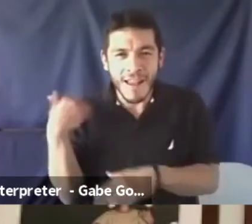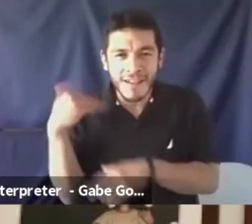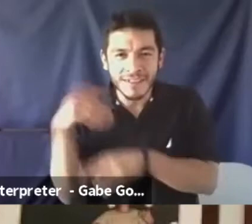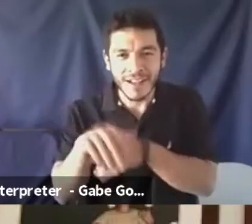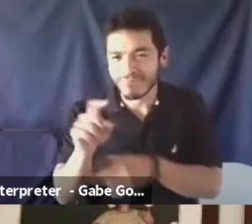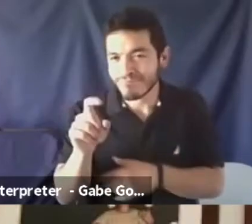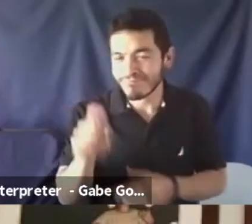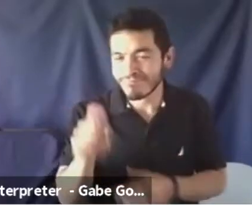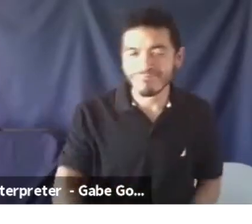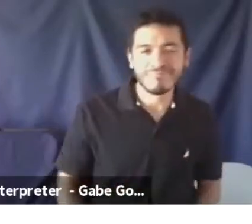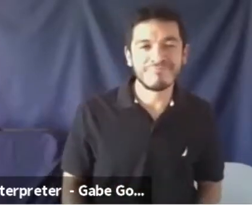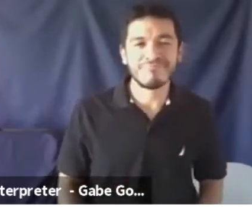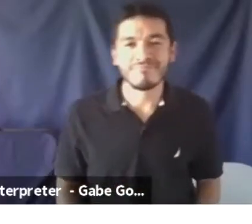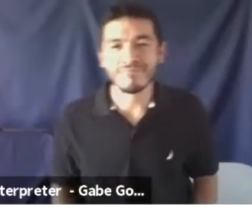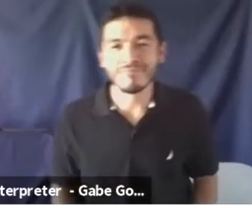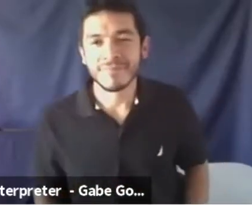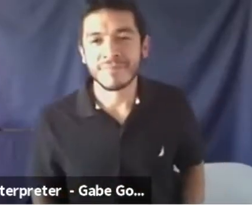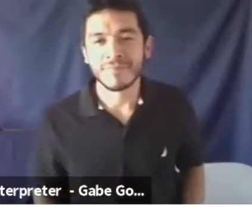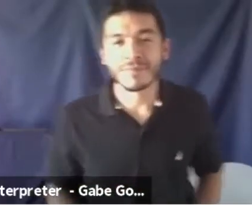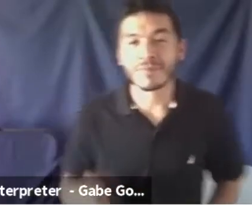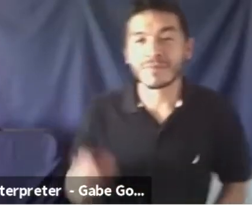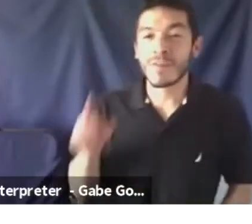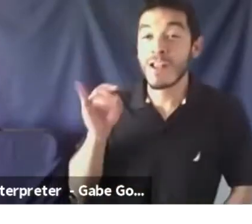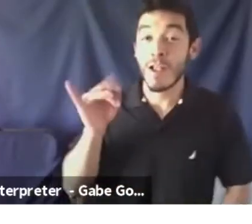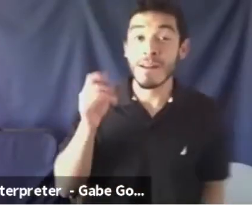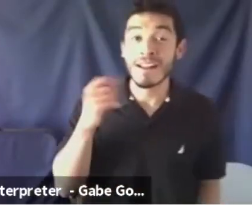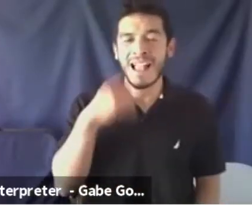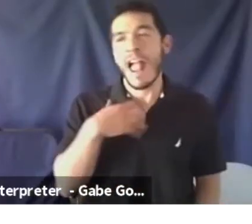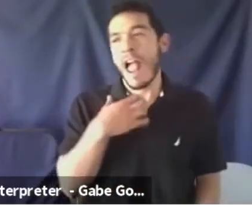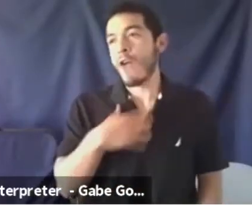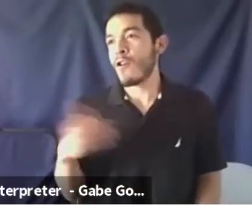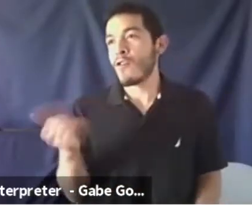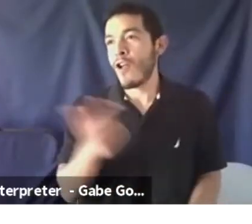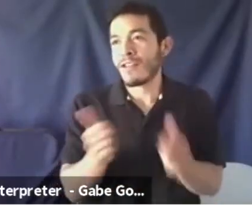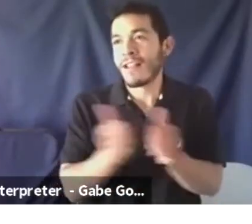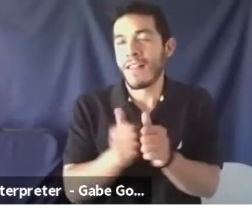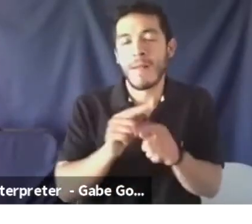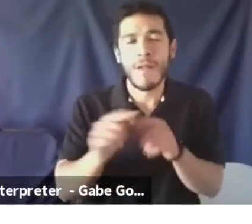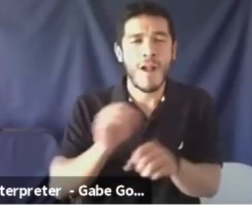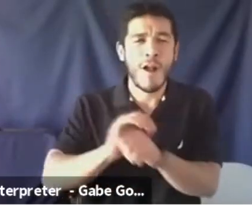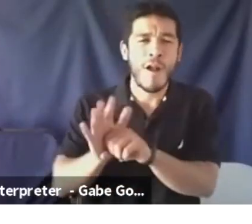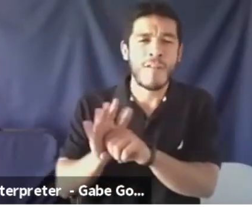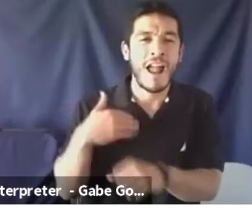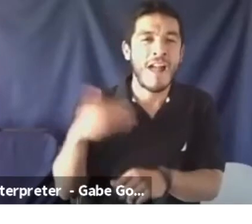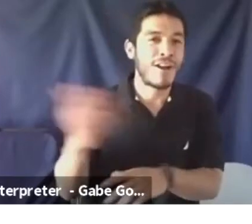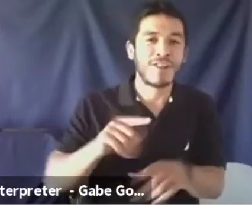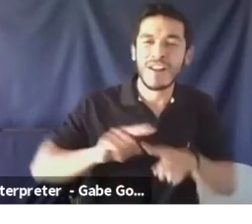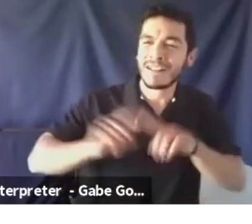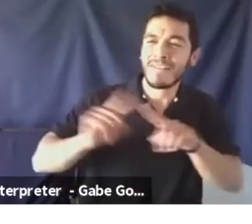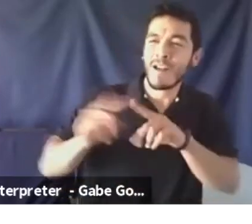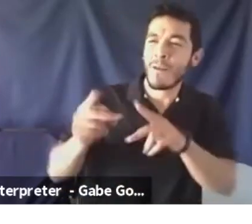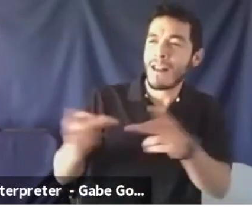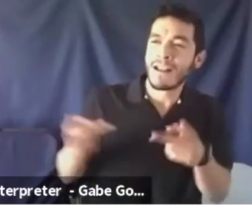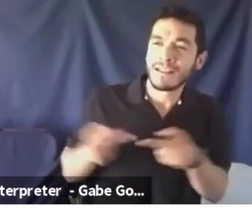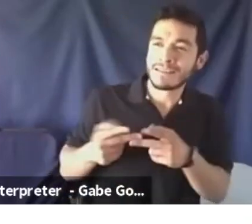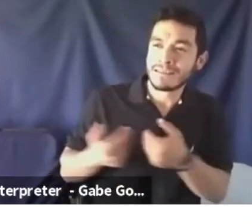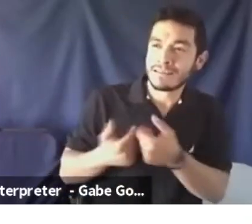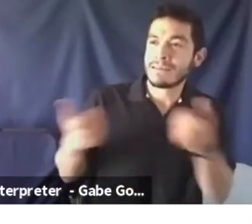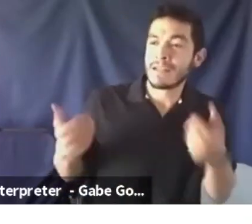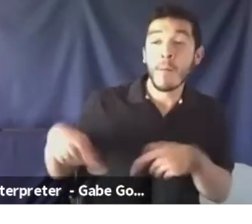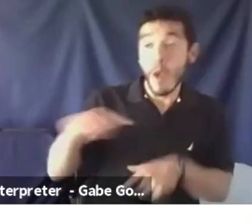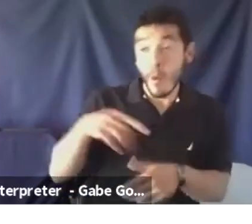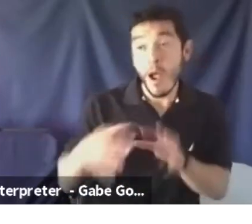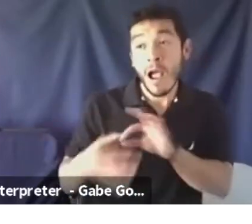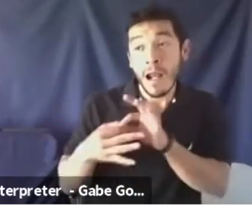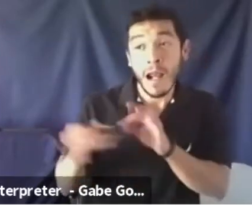night? I wish we were all together, but COVID got us all over the country in different places. But we're connected like that